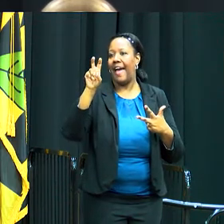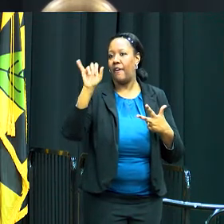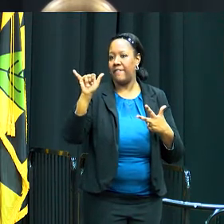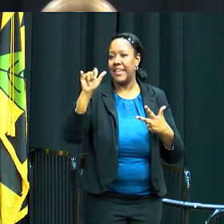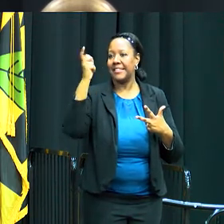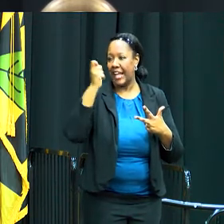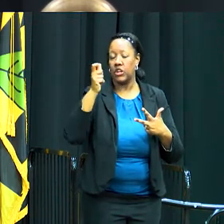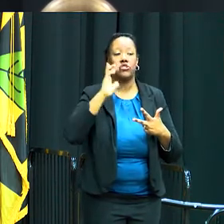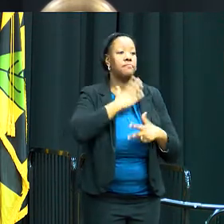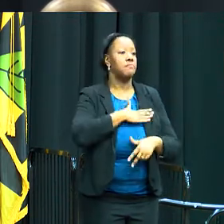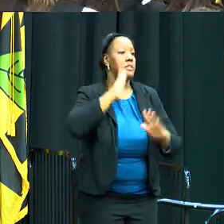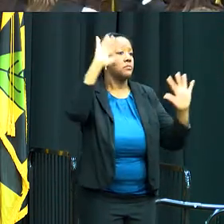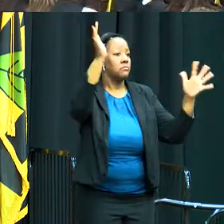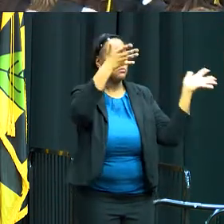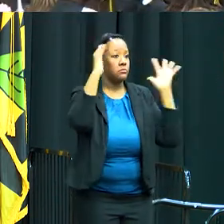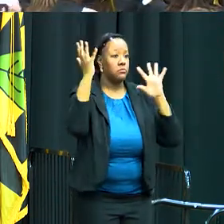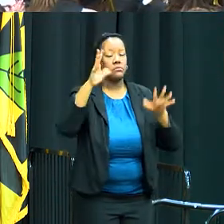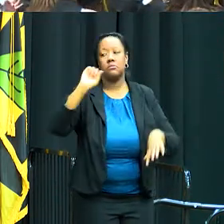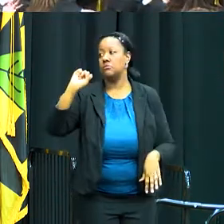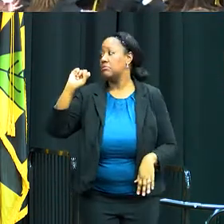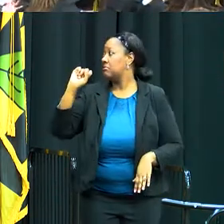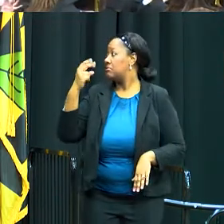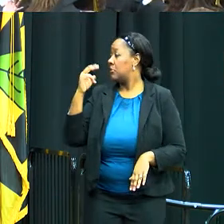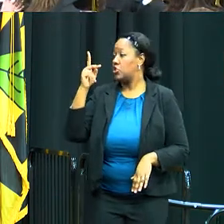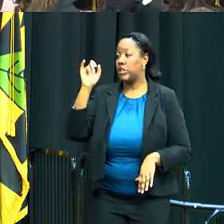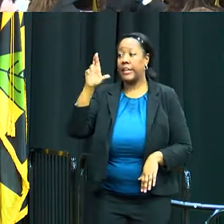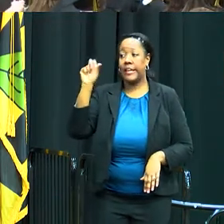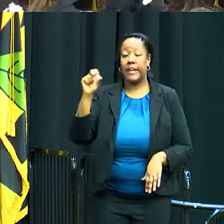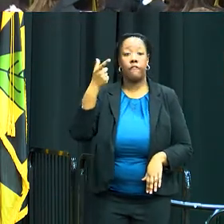welcome Shakira Grayson.